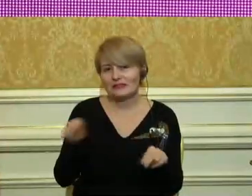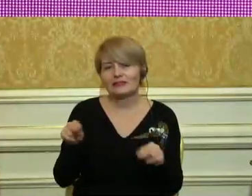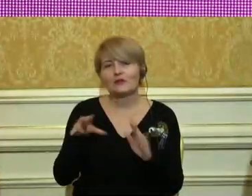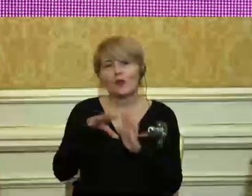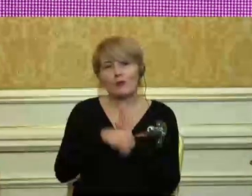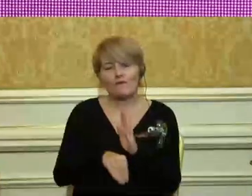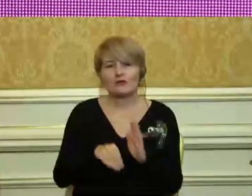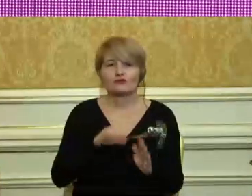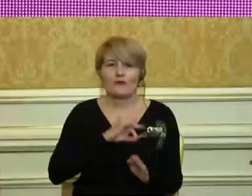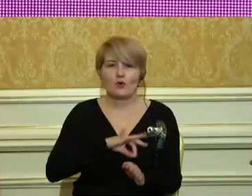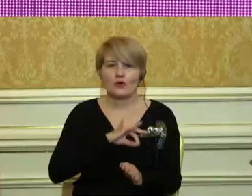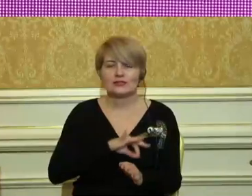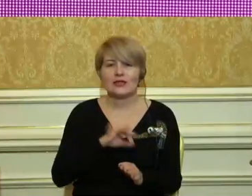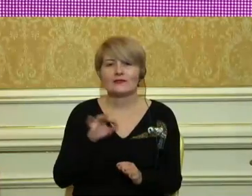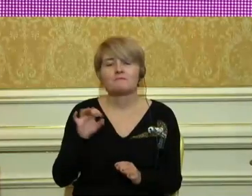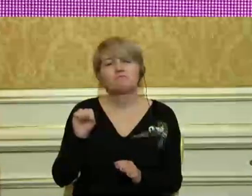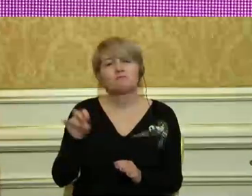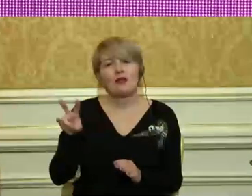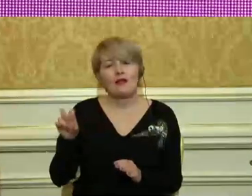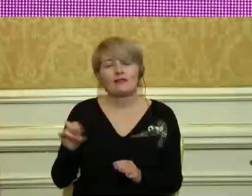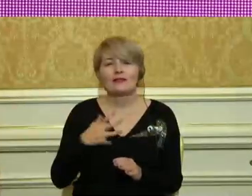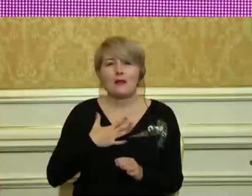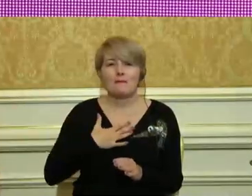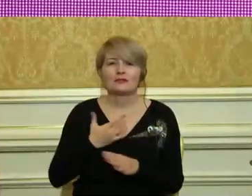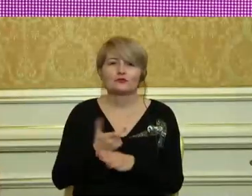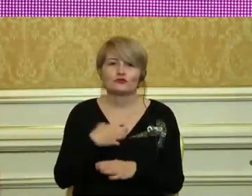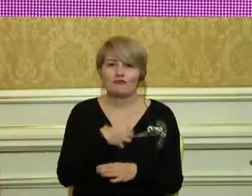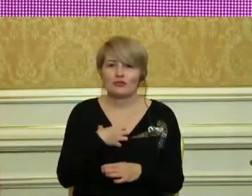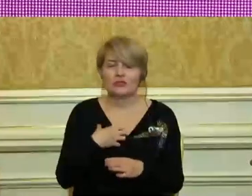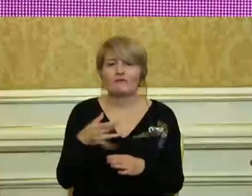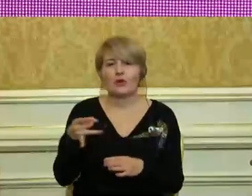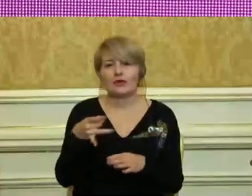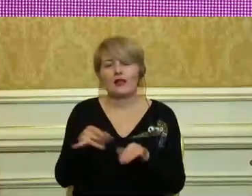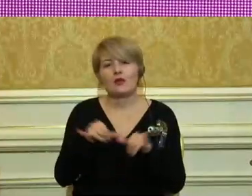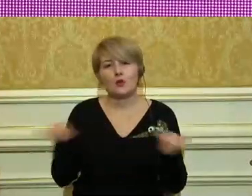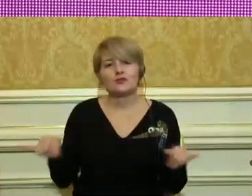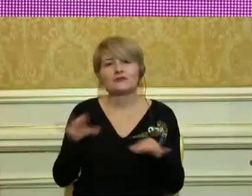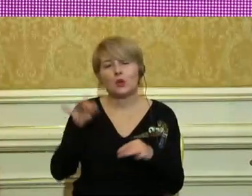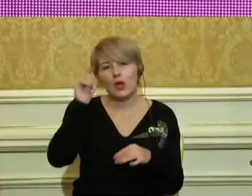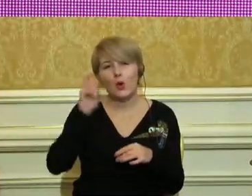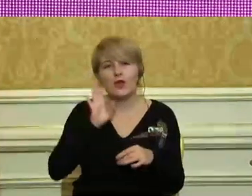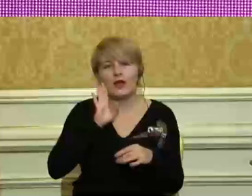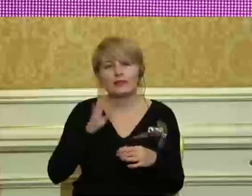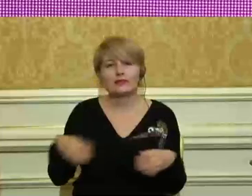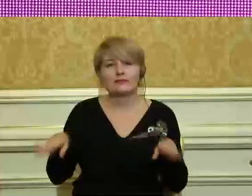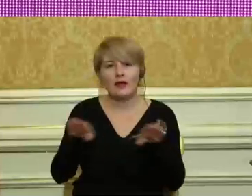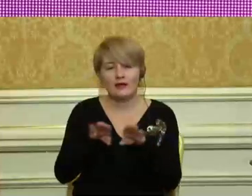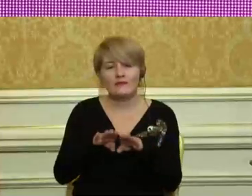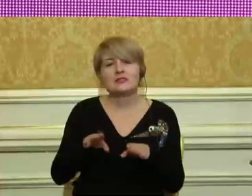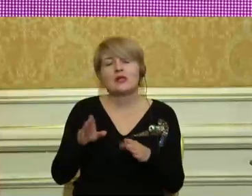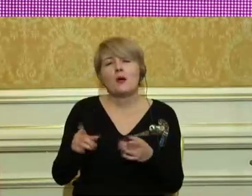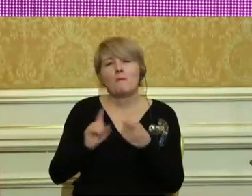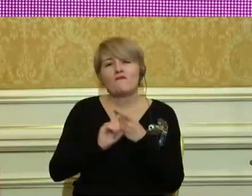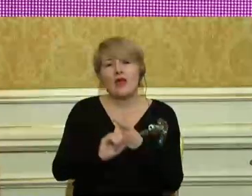and it's very efficient things to use a lot of leadership, etc. So for us, the regional development, the